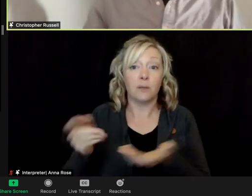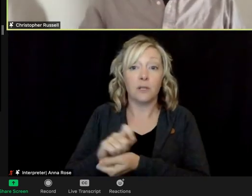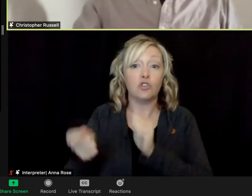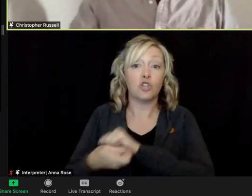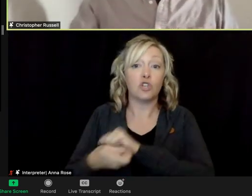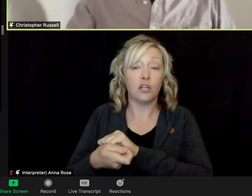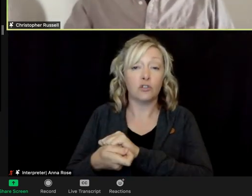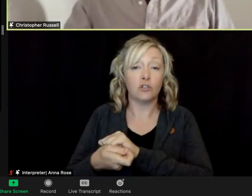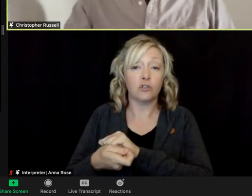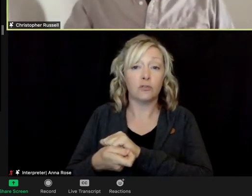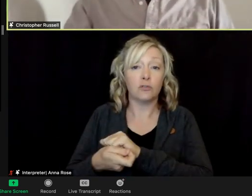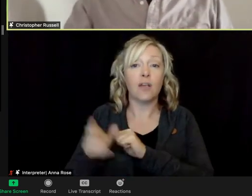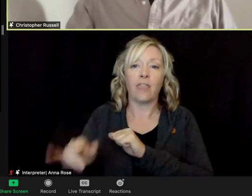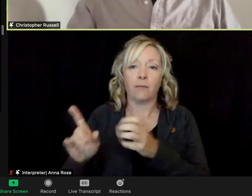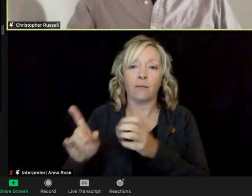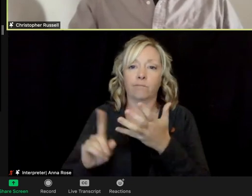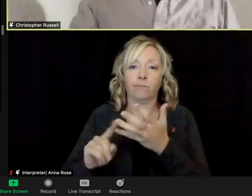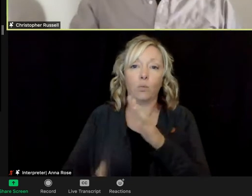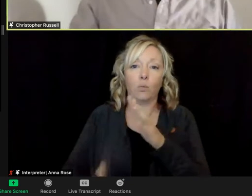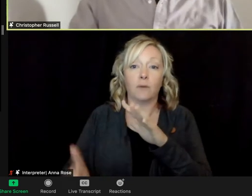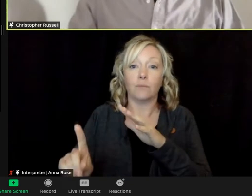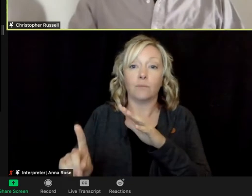CVI range assessment.